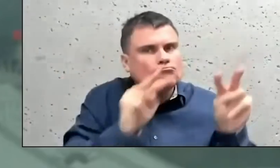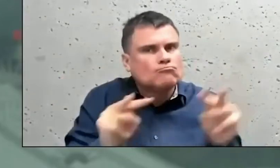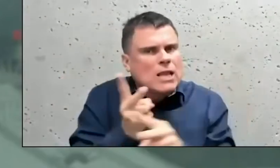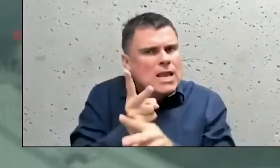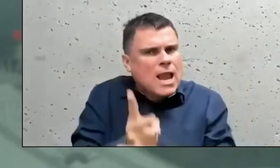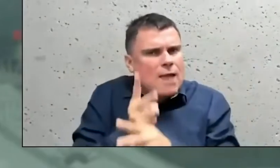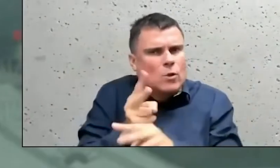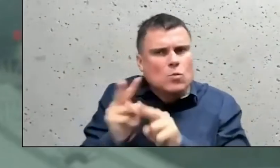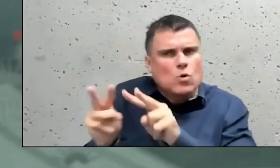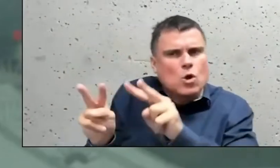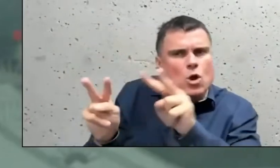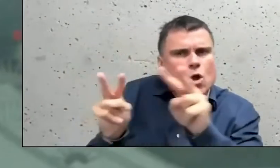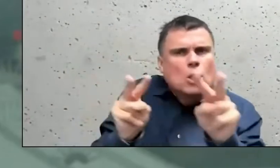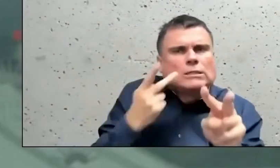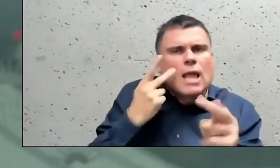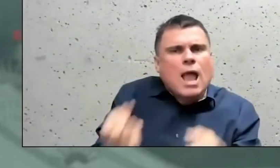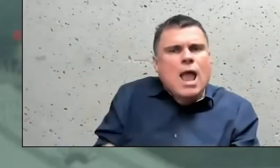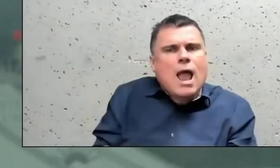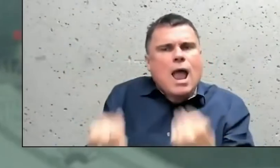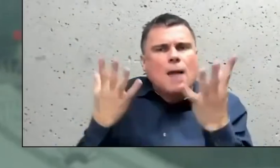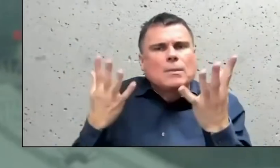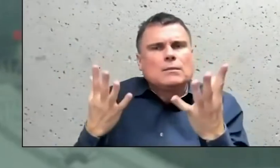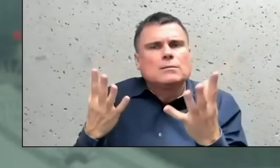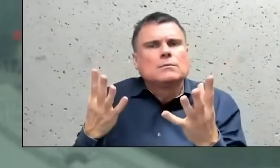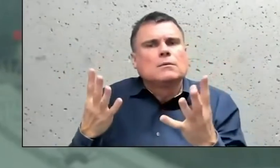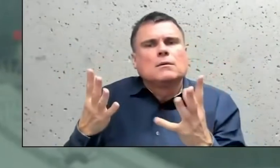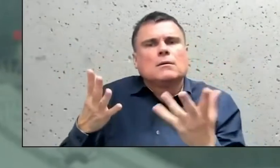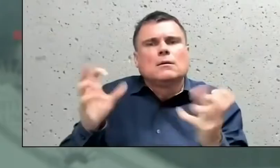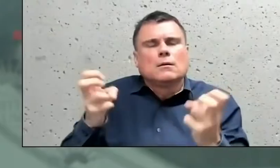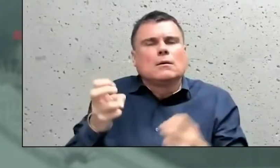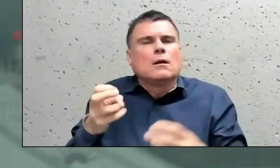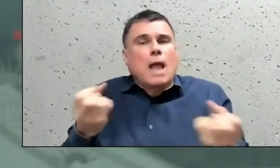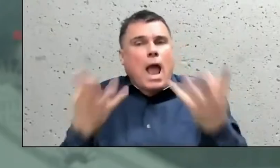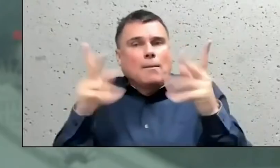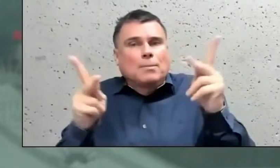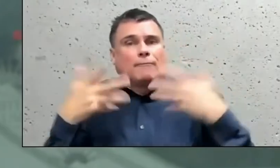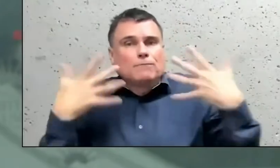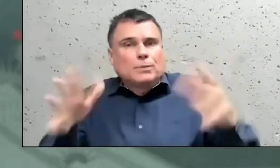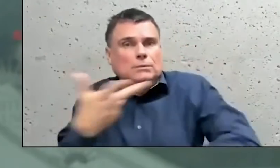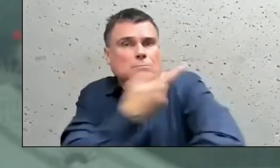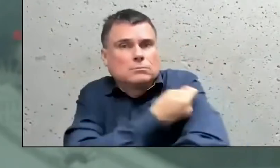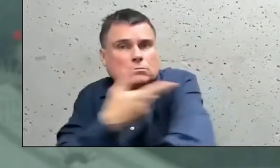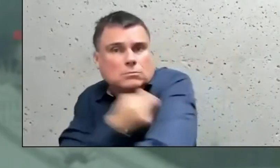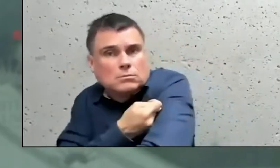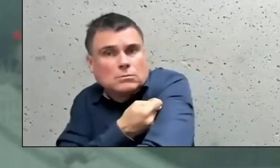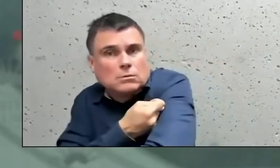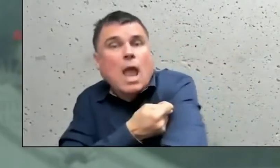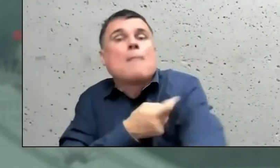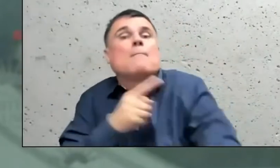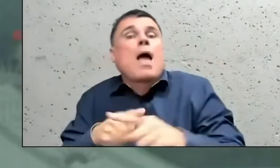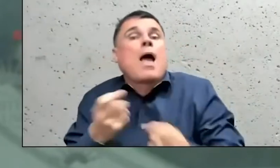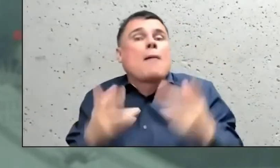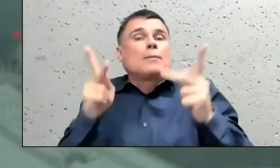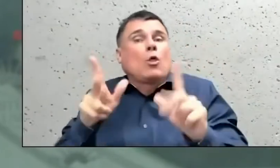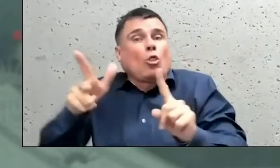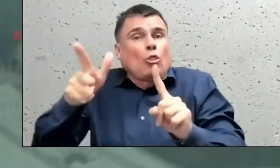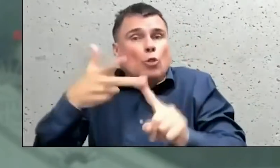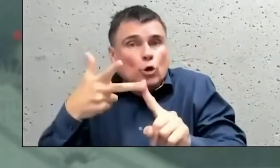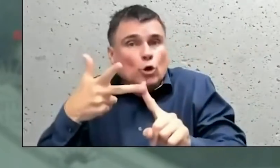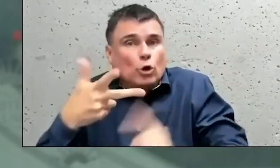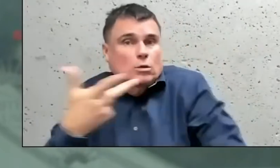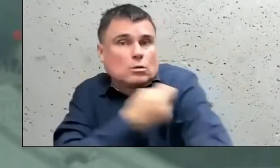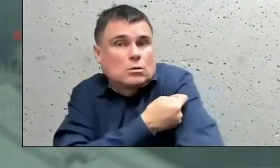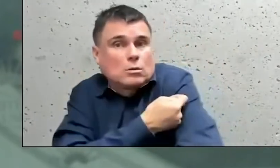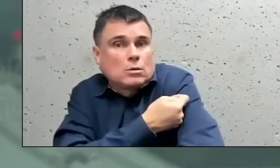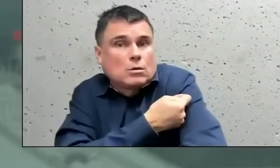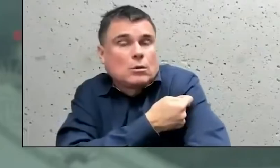the booster doses, and how they're protecting people who are ending up in hospital now. We need to reduce the strain on the hospitals.